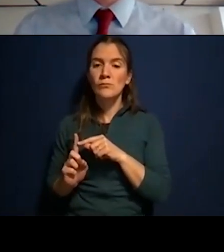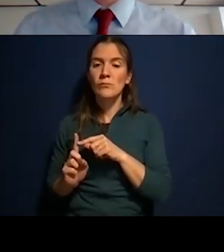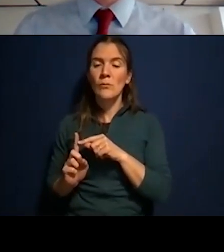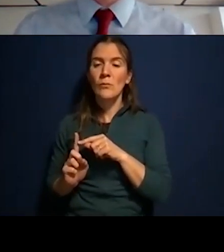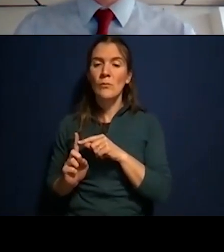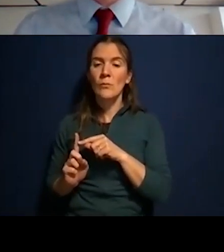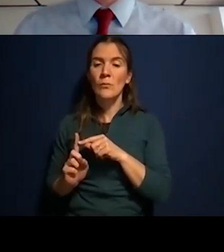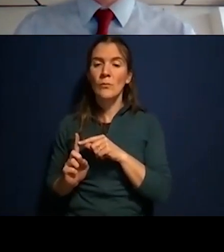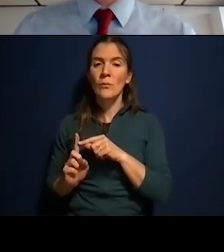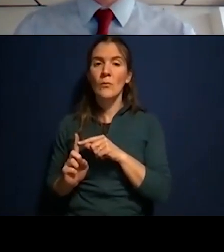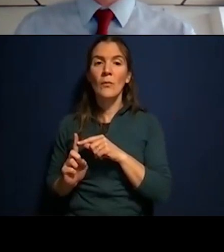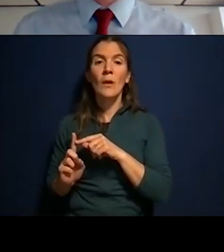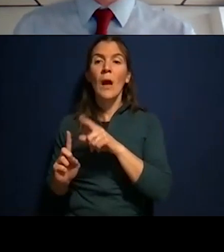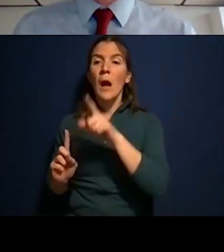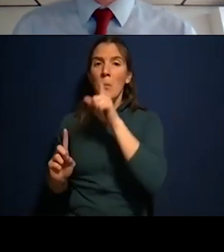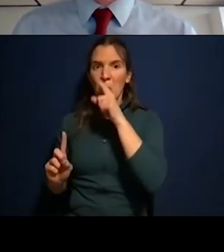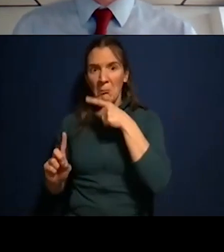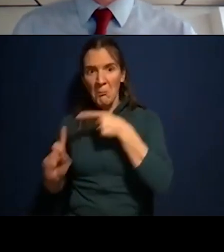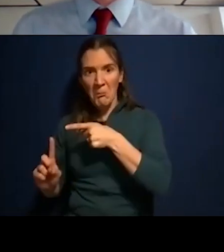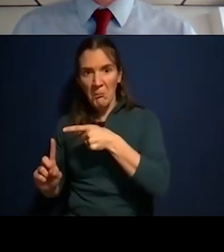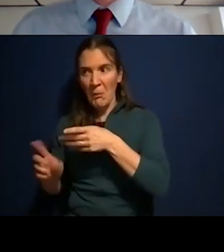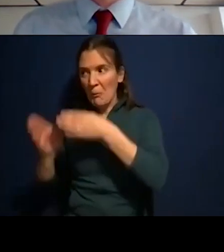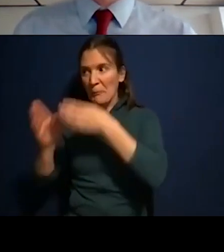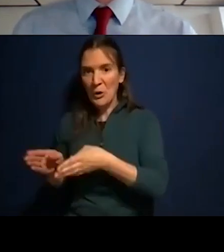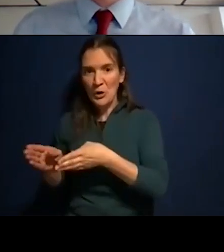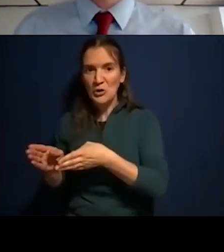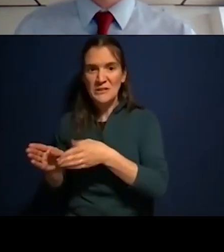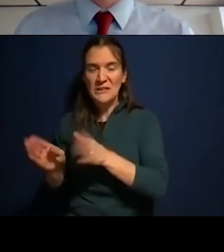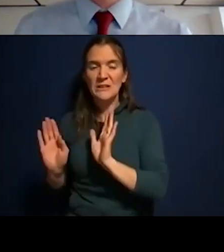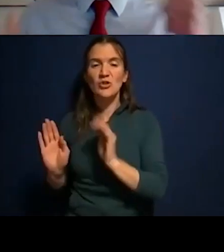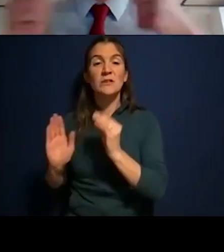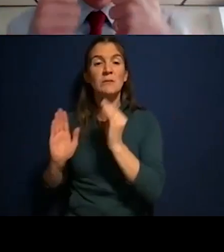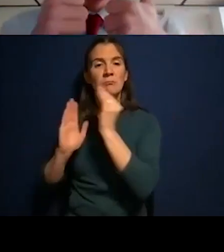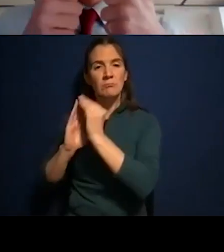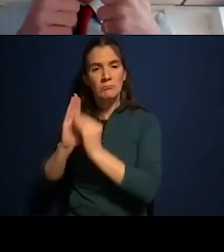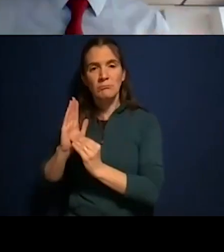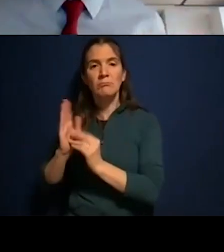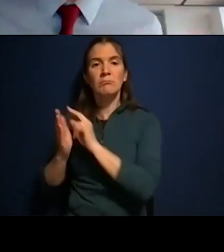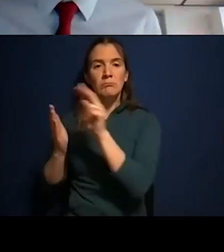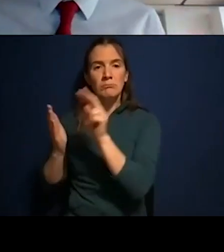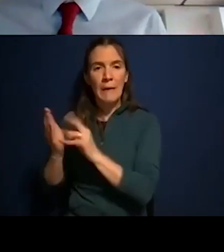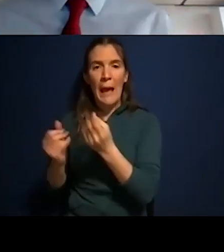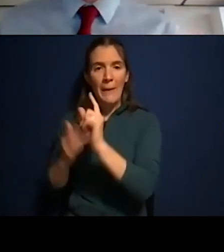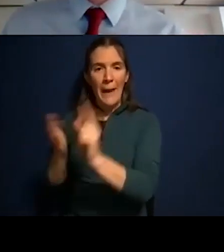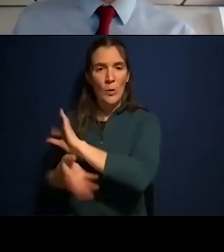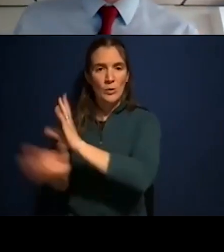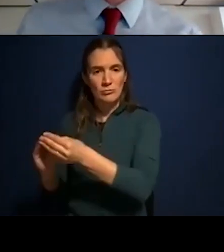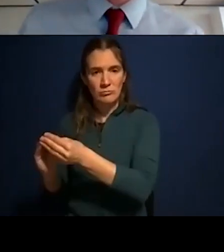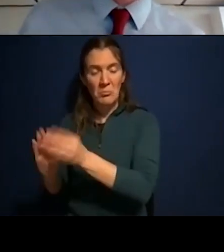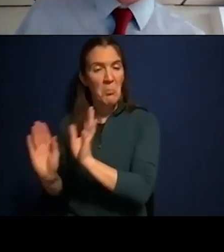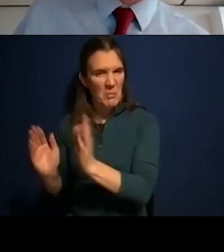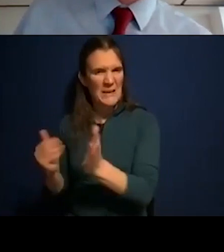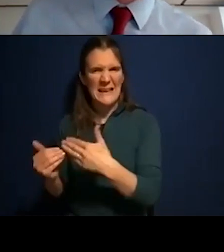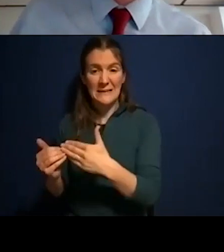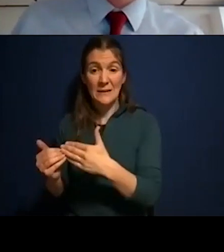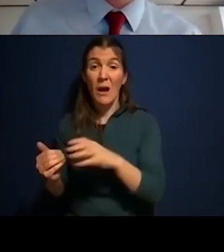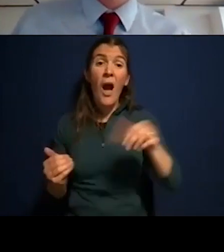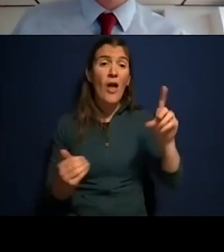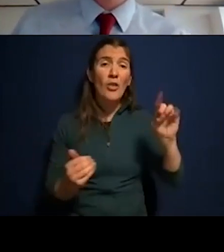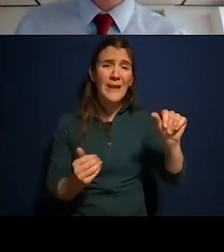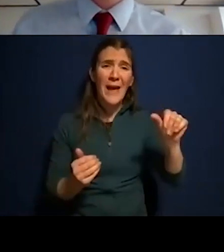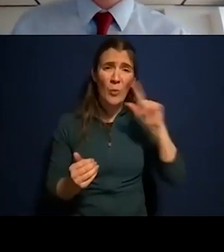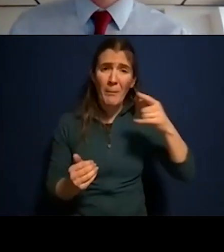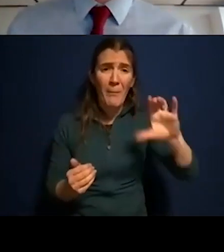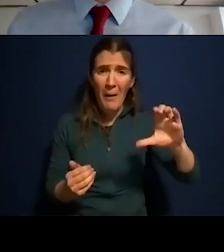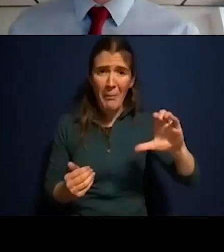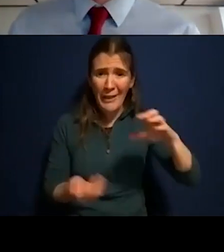specific to an individual select board member is going to be easy for everyone to see at a glance. The other data also will be available. I mean, those are going to be public